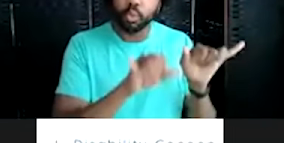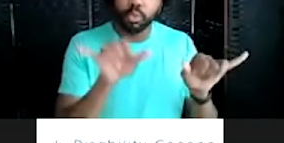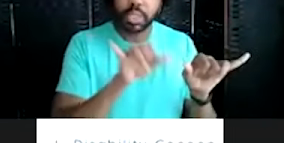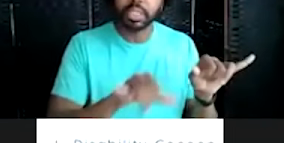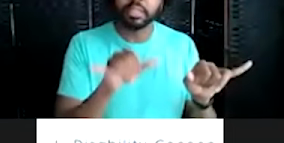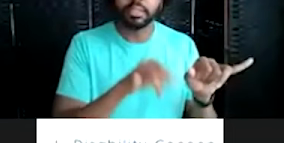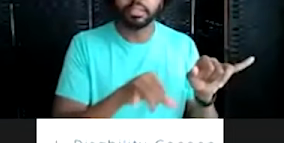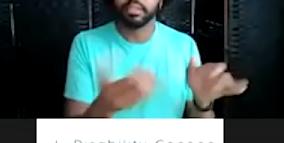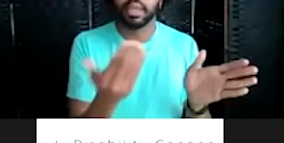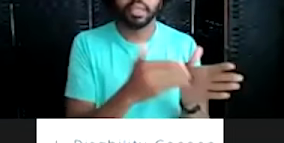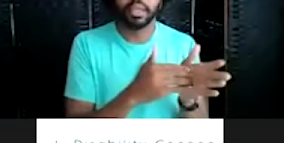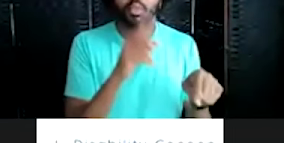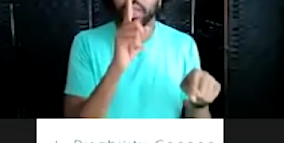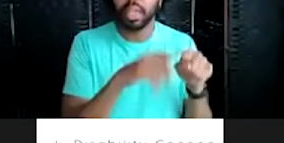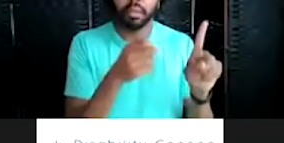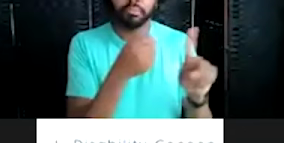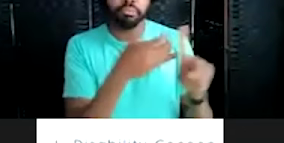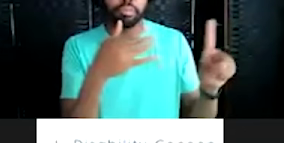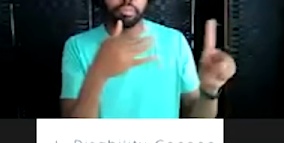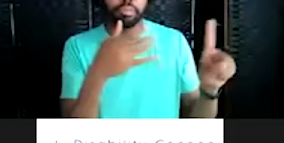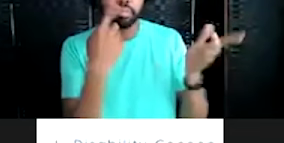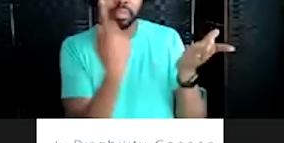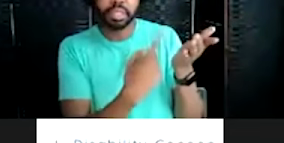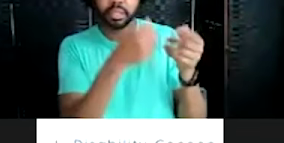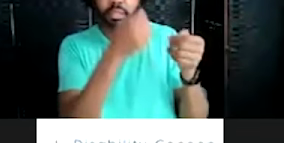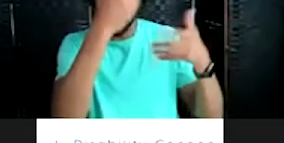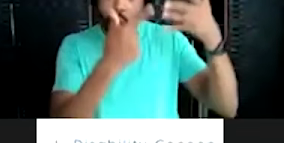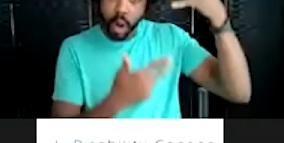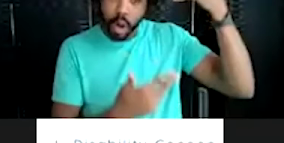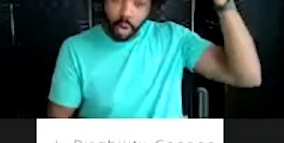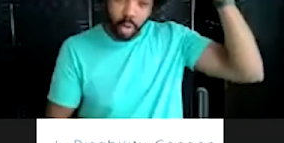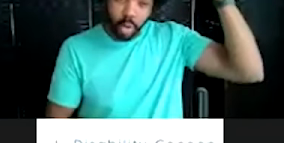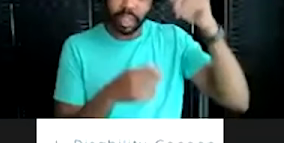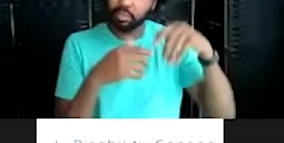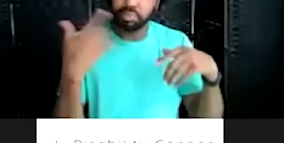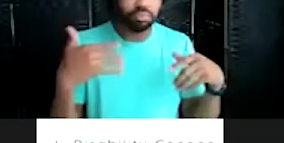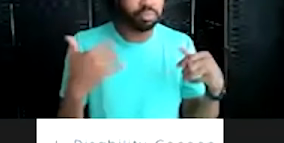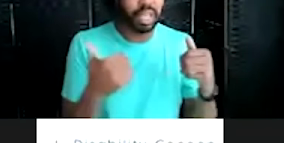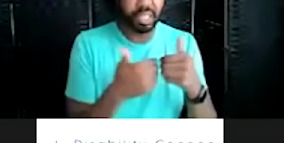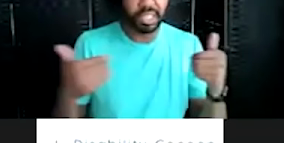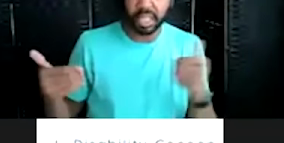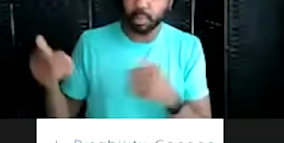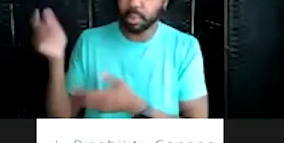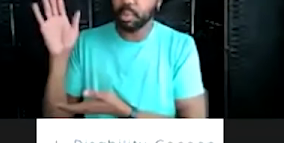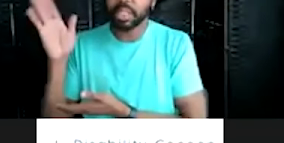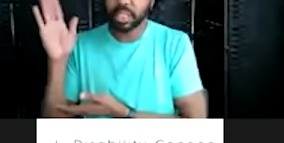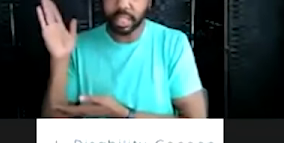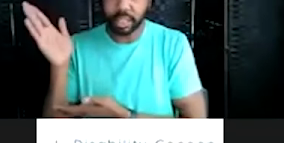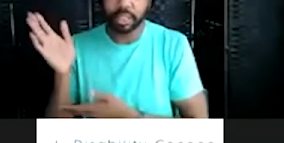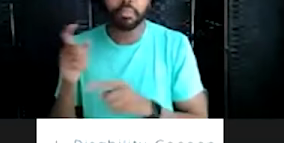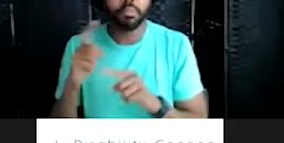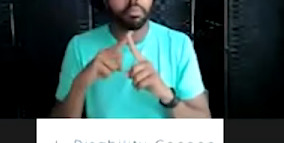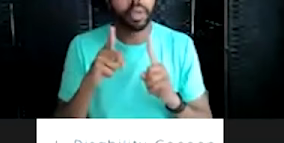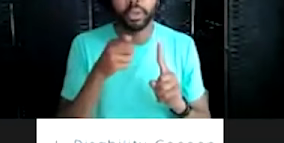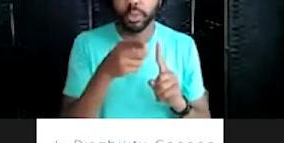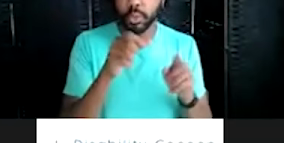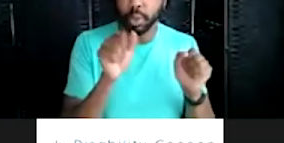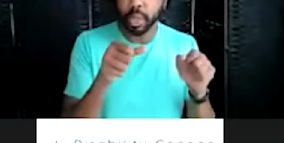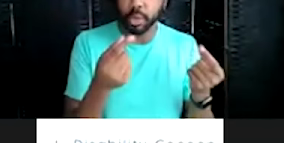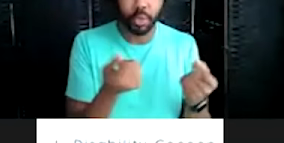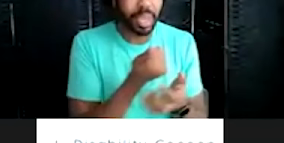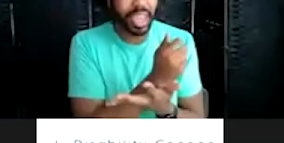get into all of these. That's a whole other presentation. But you can do anything from making